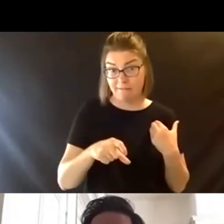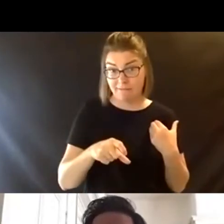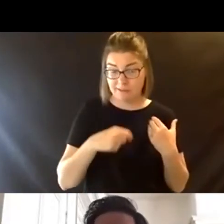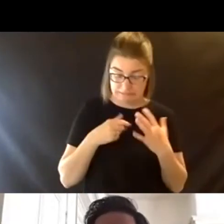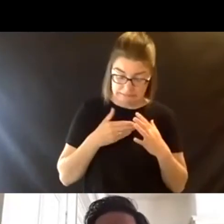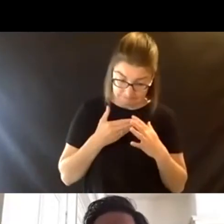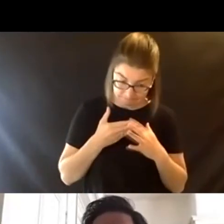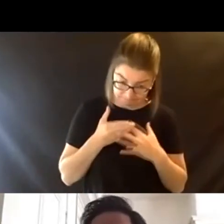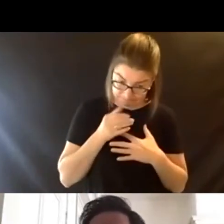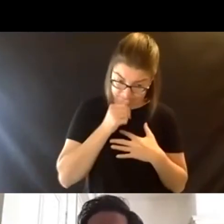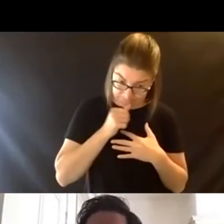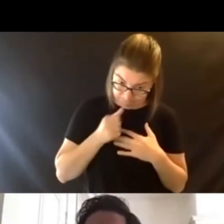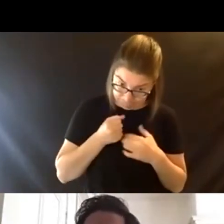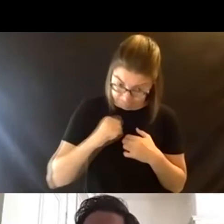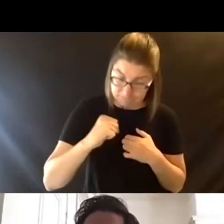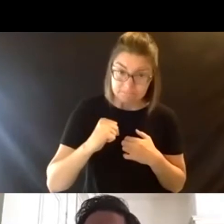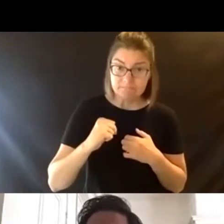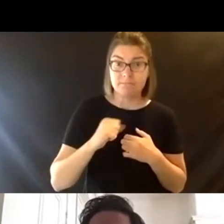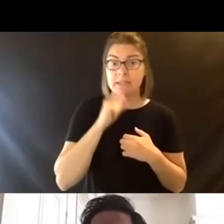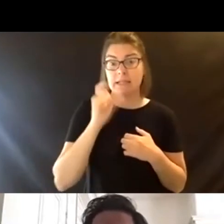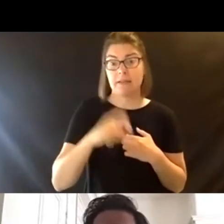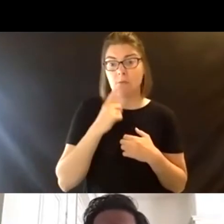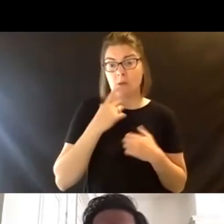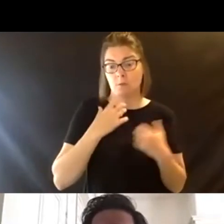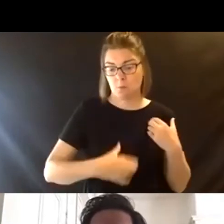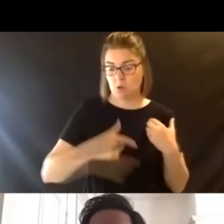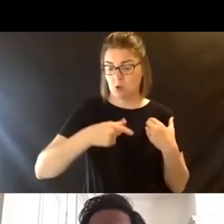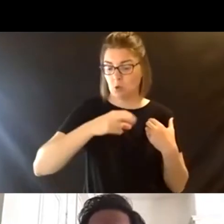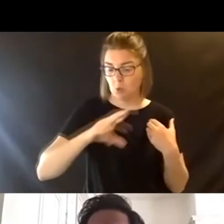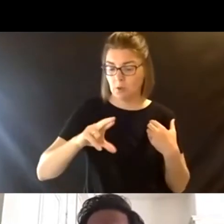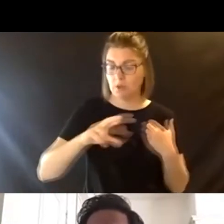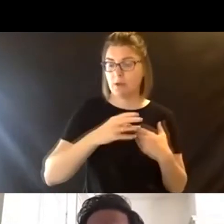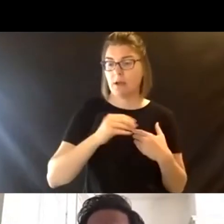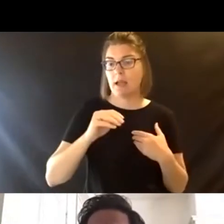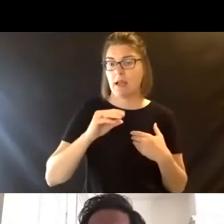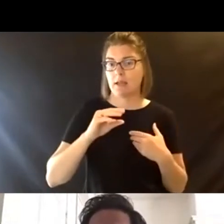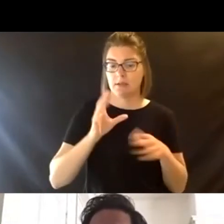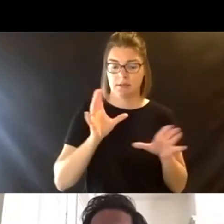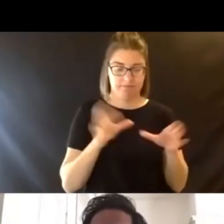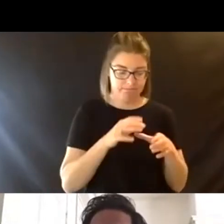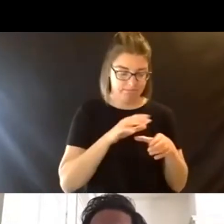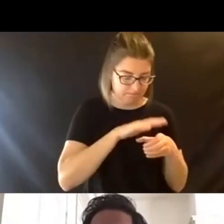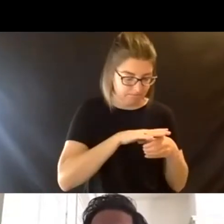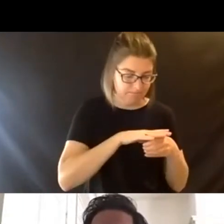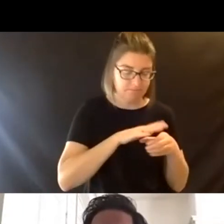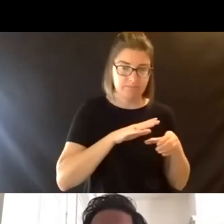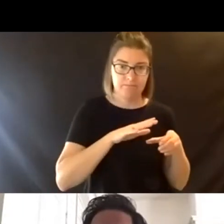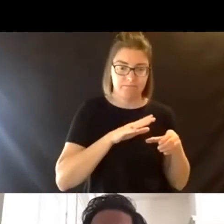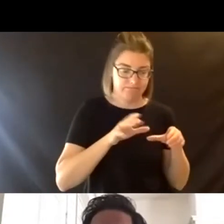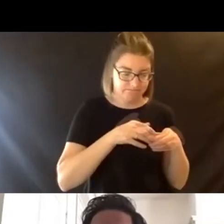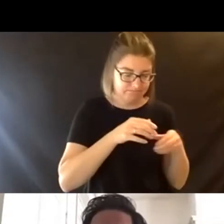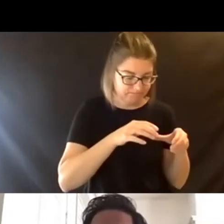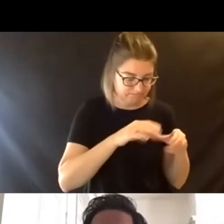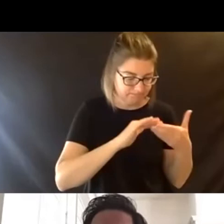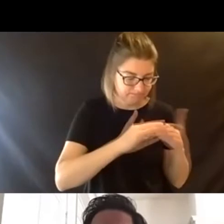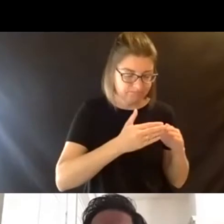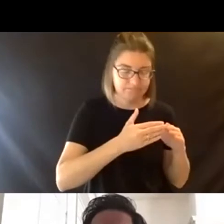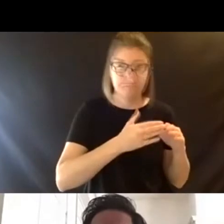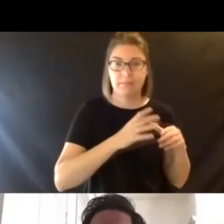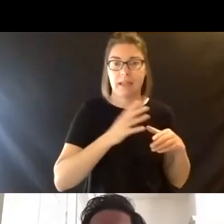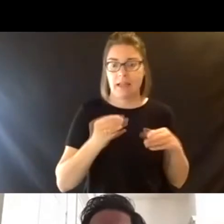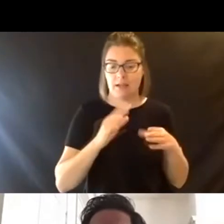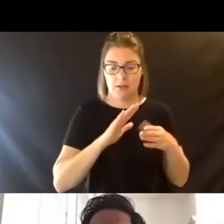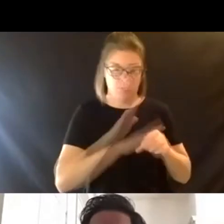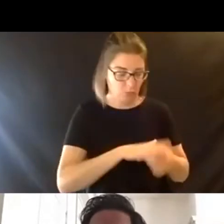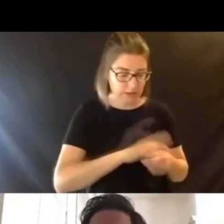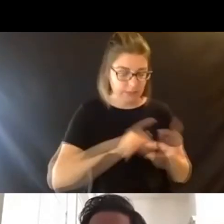all the time. I wish that queer people and marginalized, oppressed folks could just be and could just exist without needing